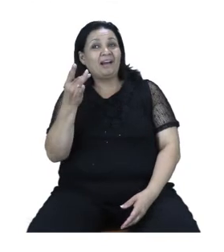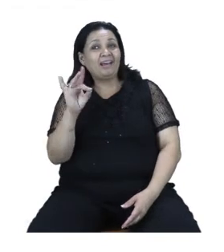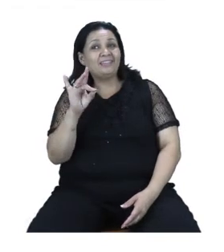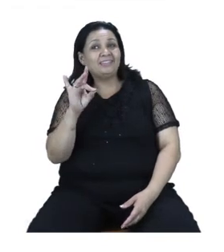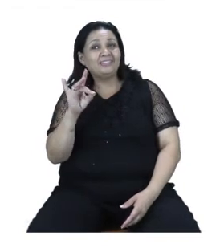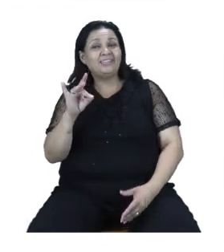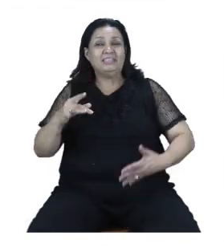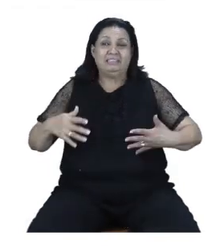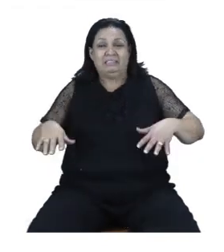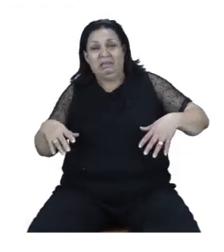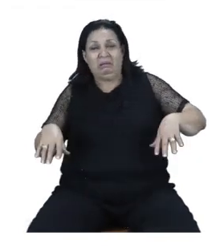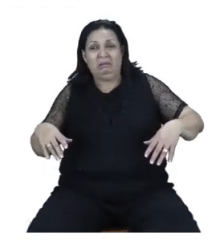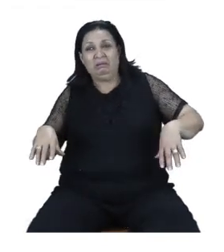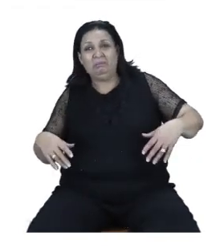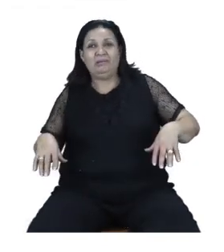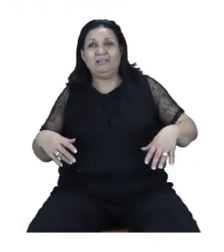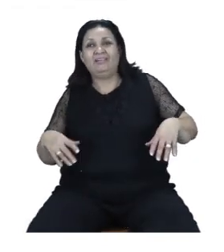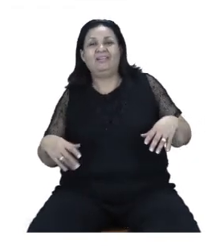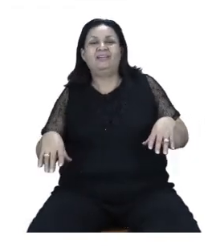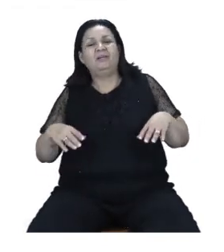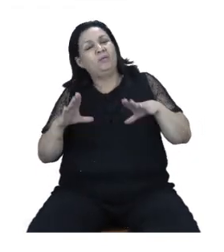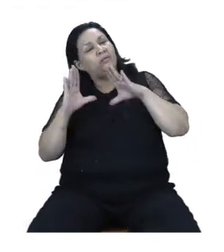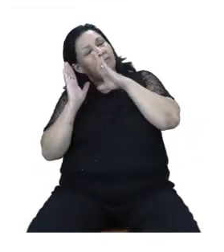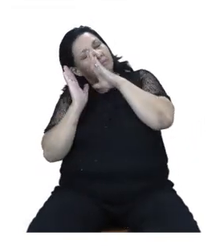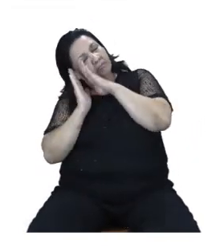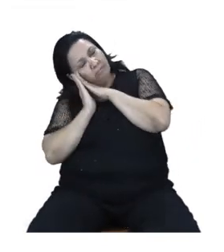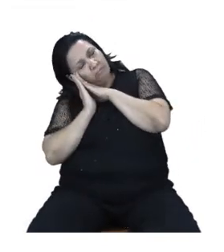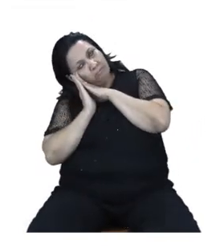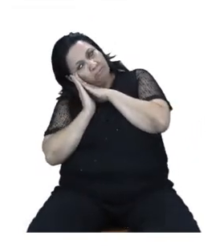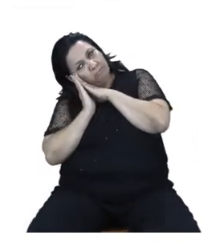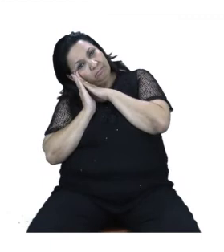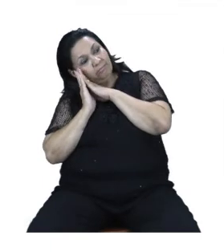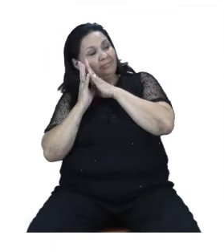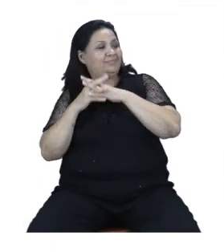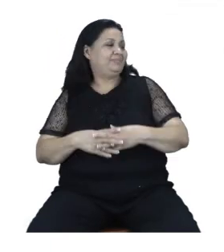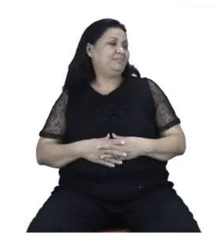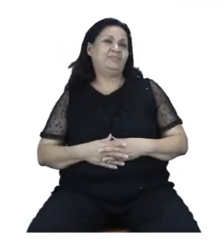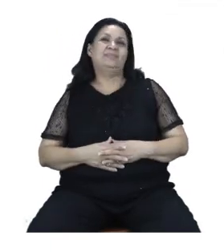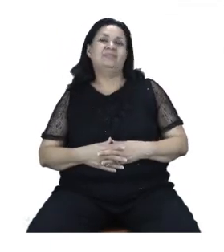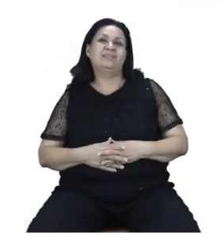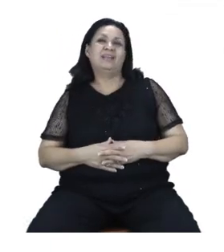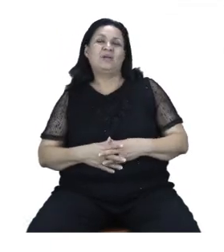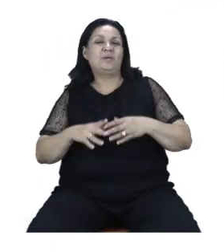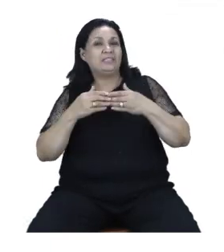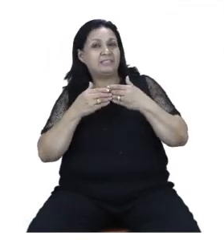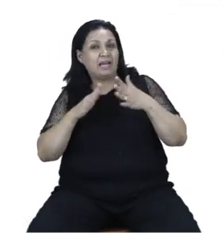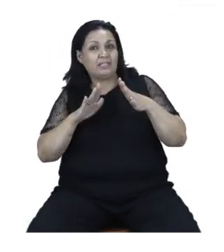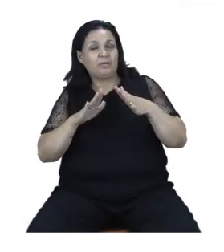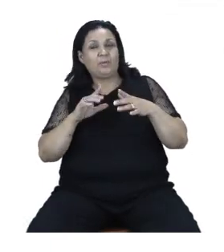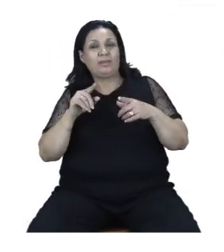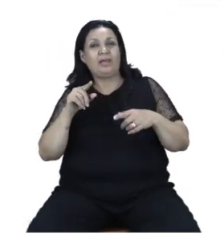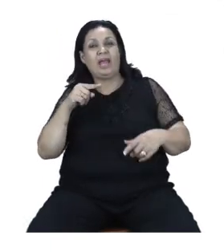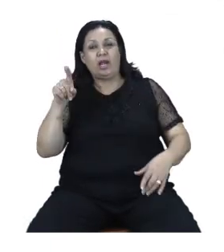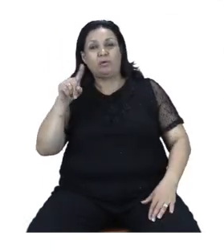we want to trace him. So I want you to slowly start where the arrow is. I